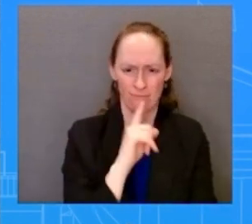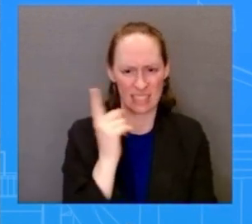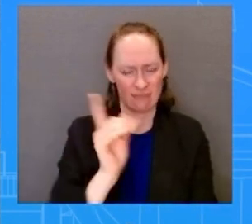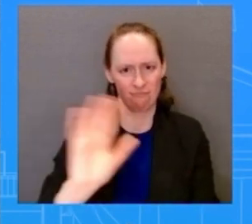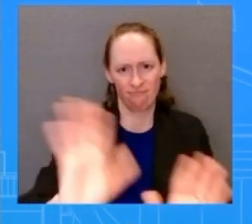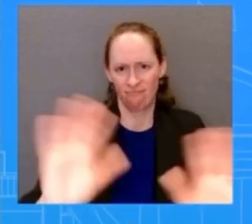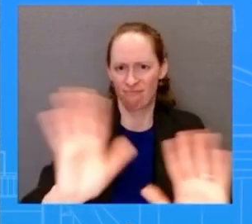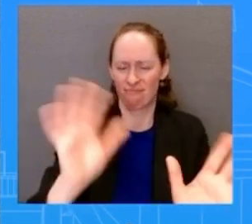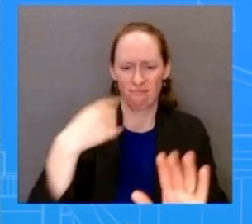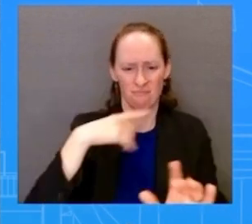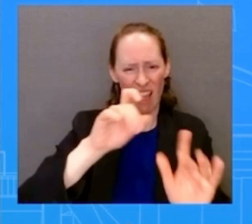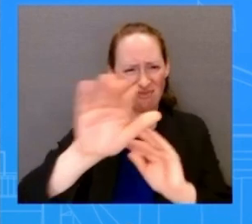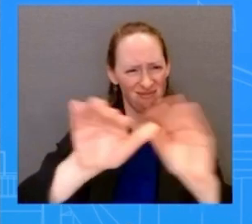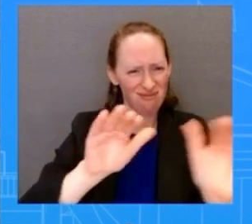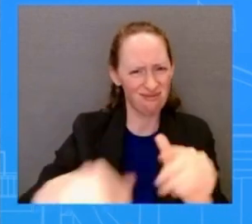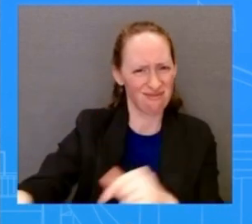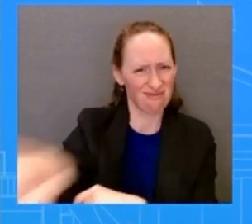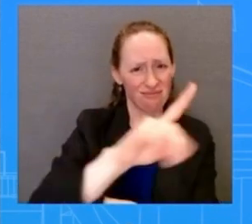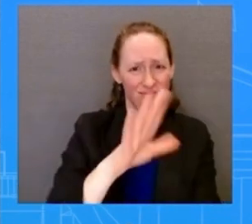MAGA extremists